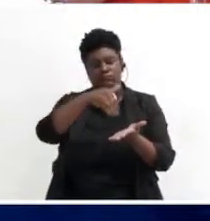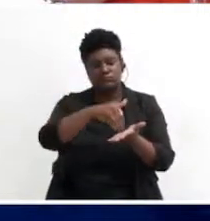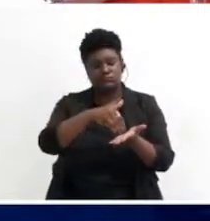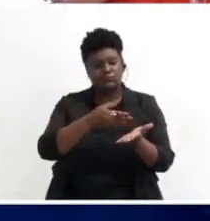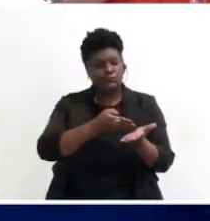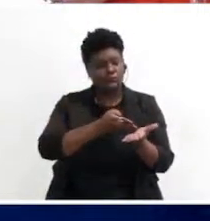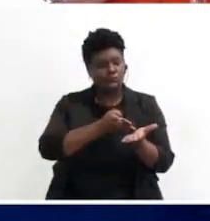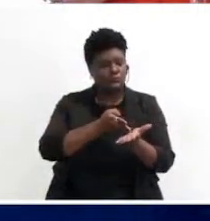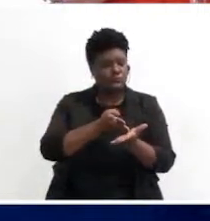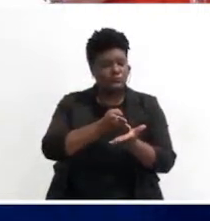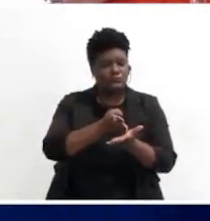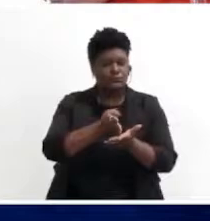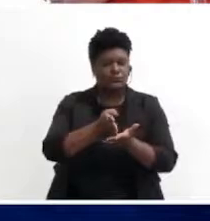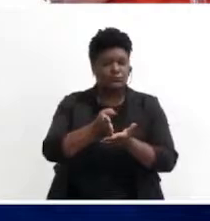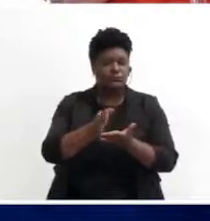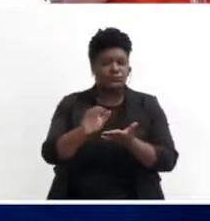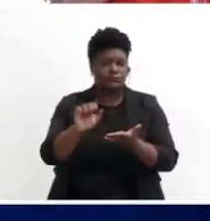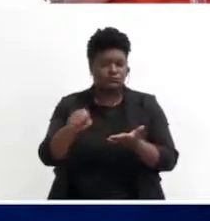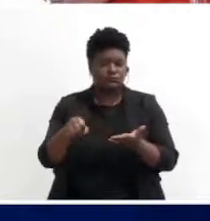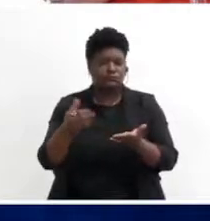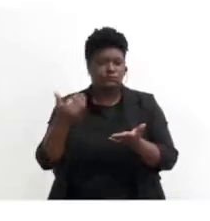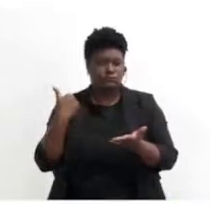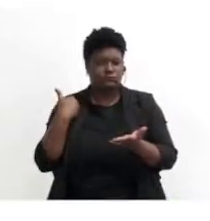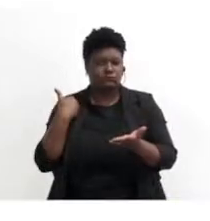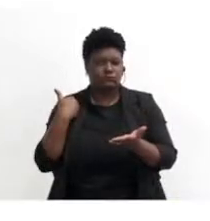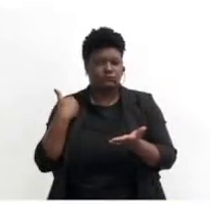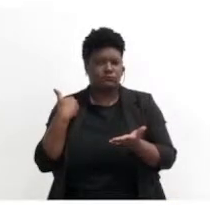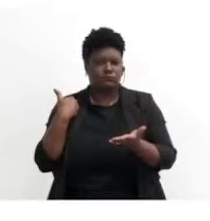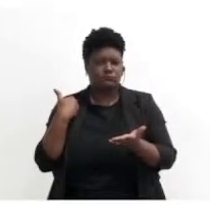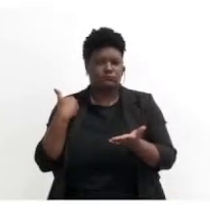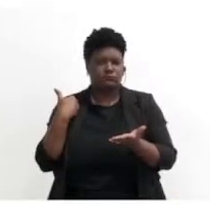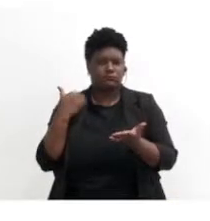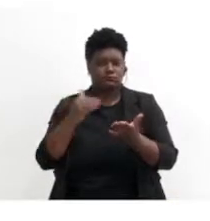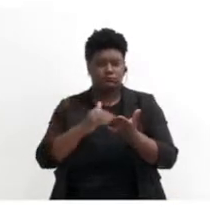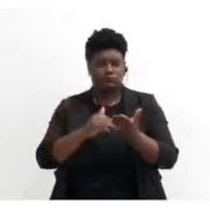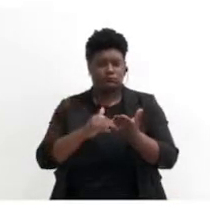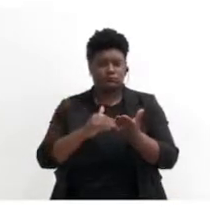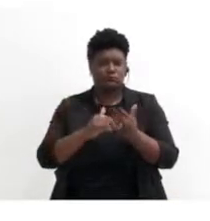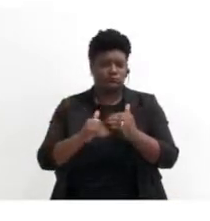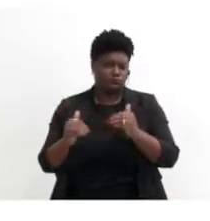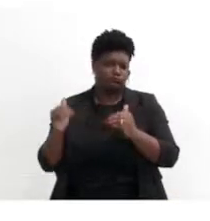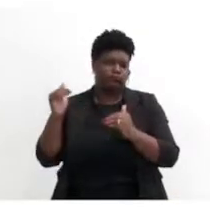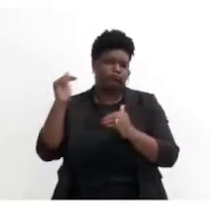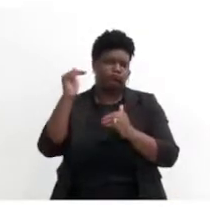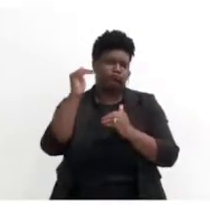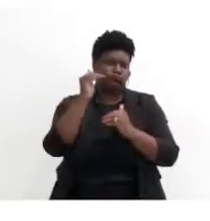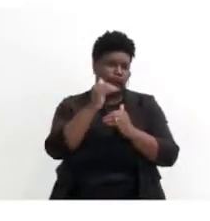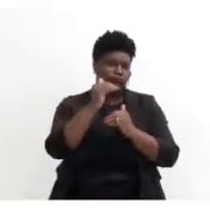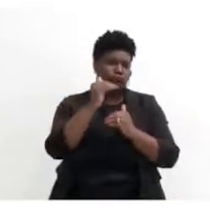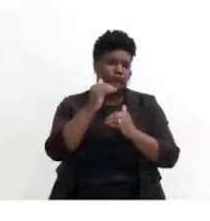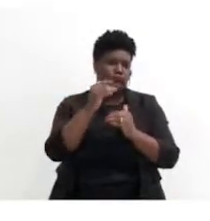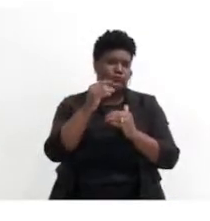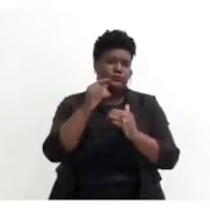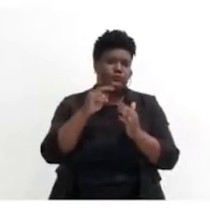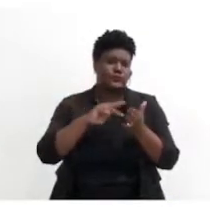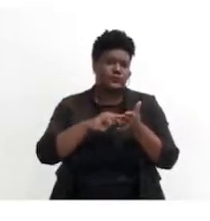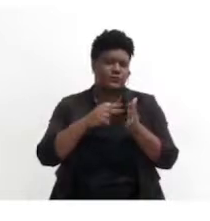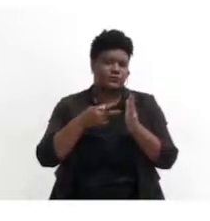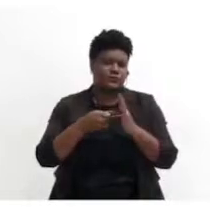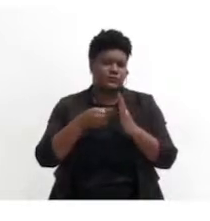very high aspect ratios. By aspect ratio, I mean, how deep is it compared to the